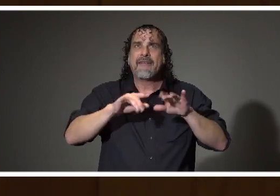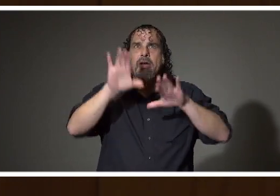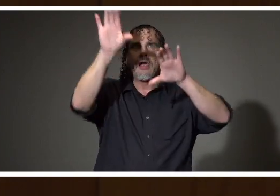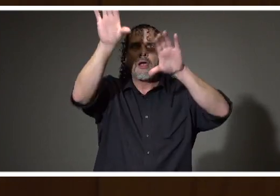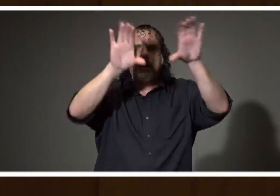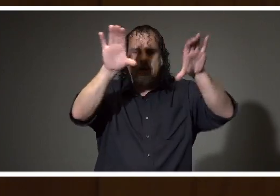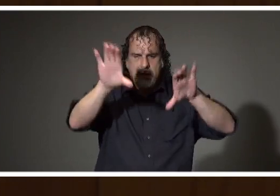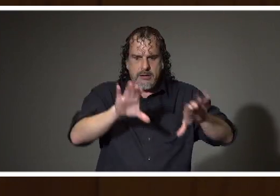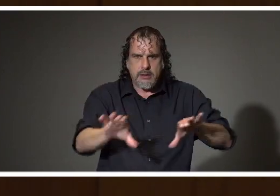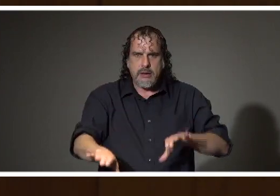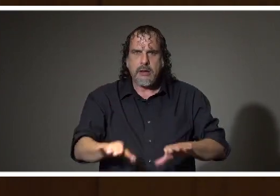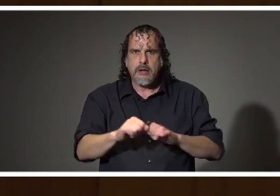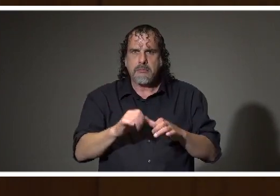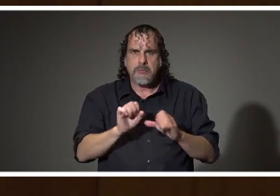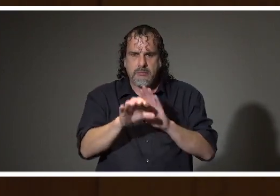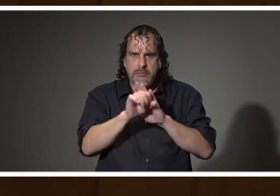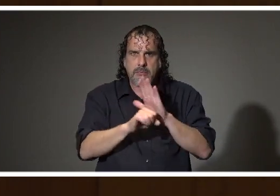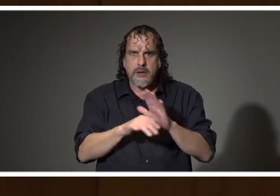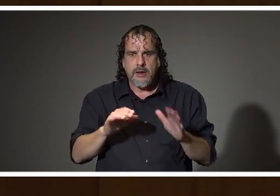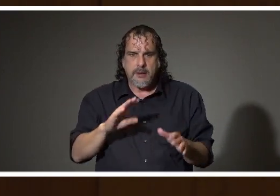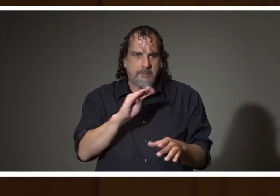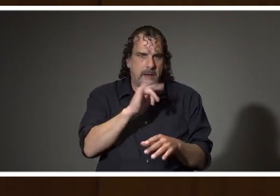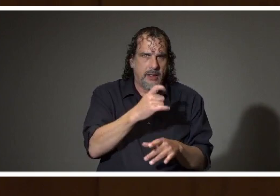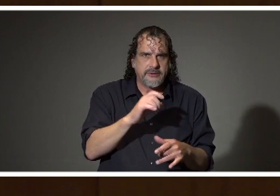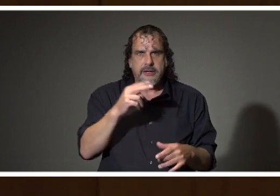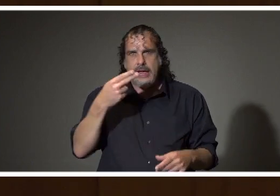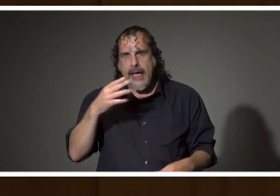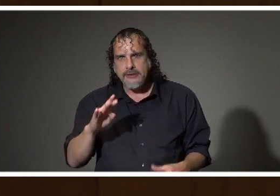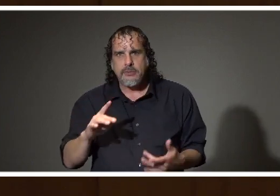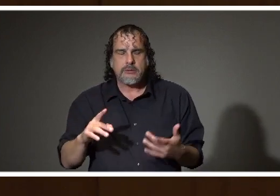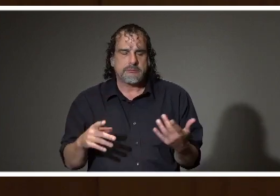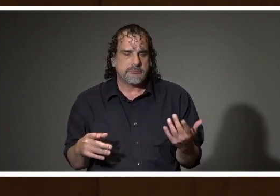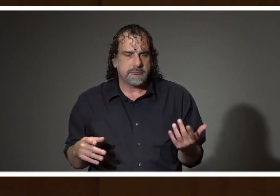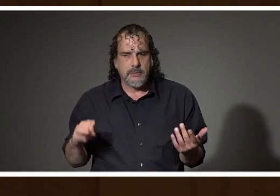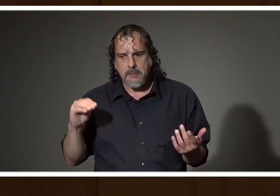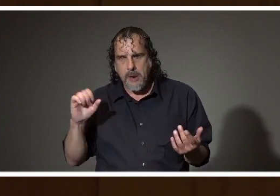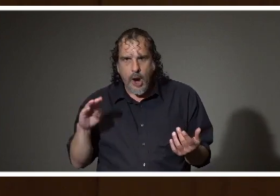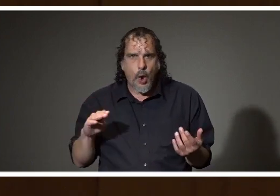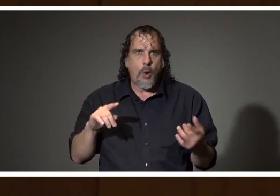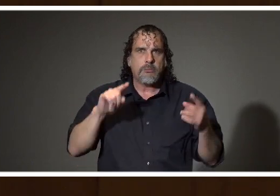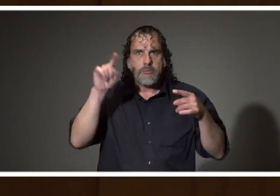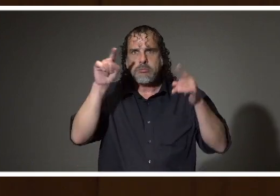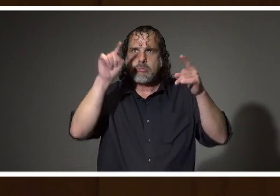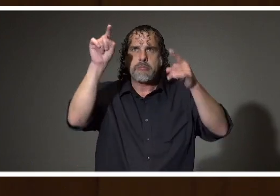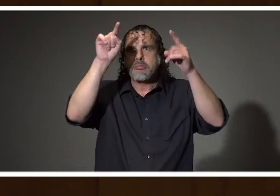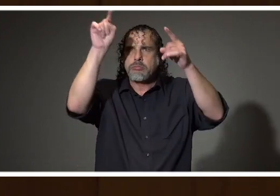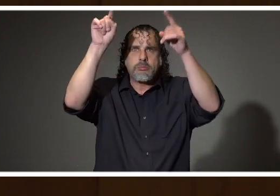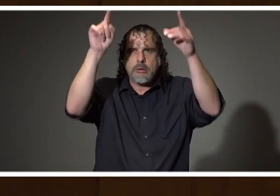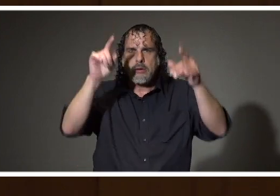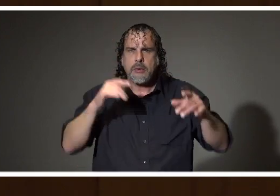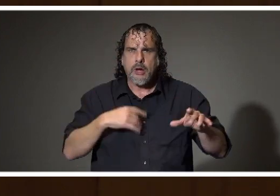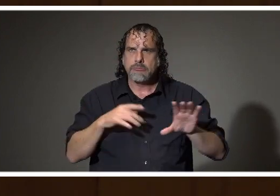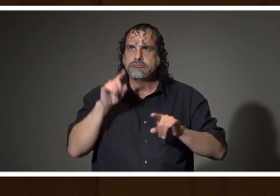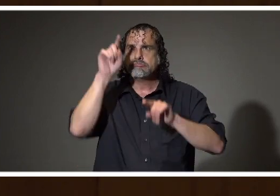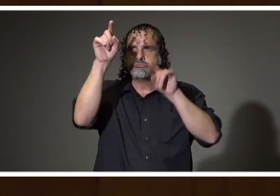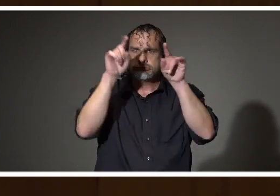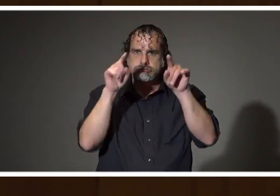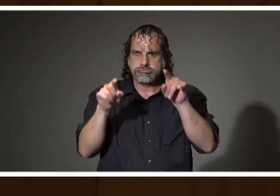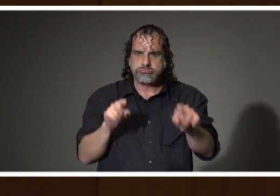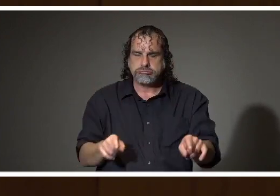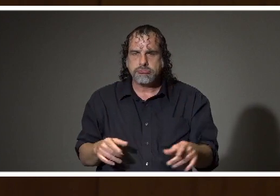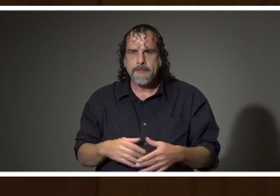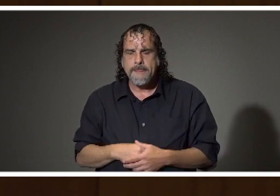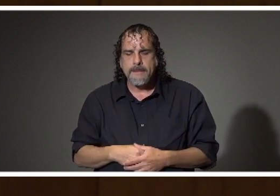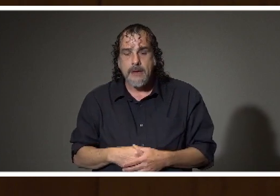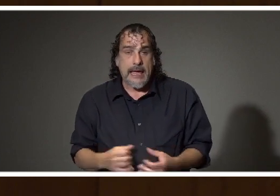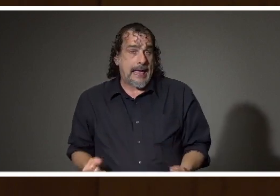sure that like Biloxi and Hattiesburg and Macomb and over there. So that's good. As far as how